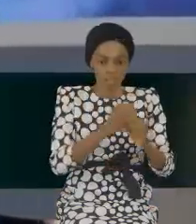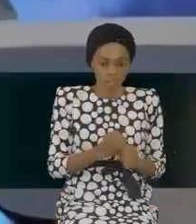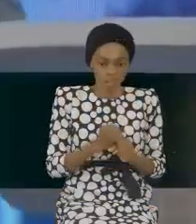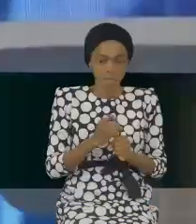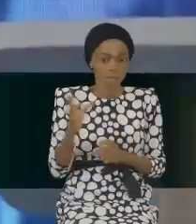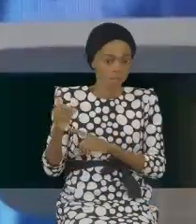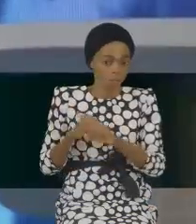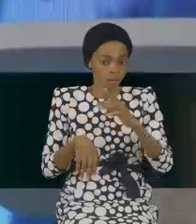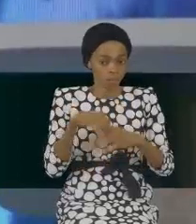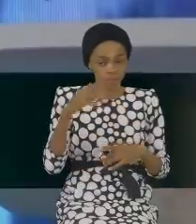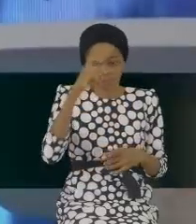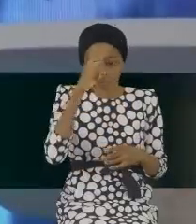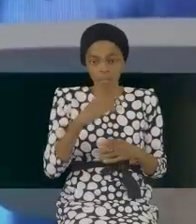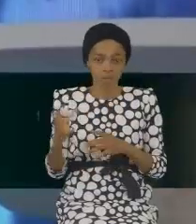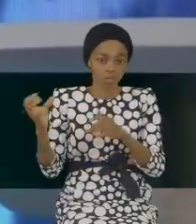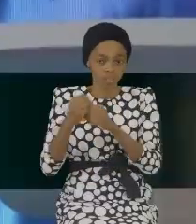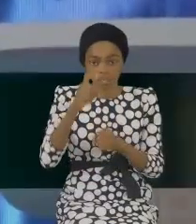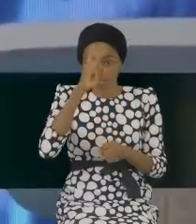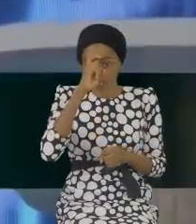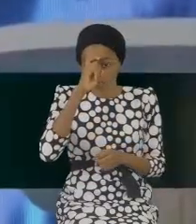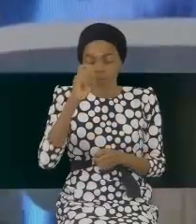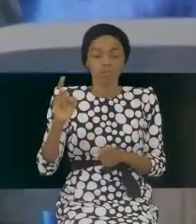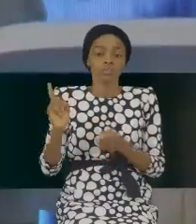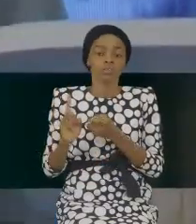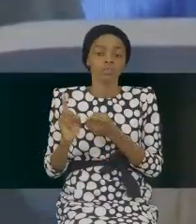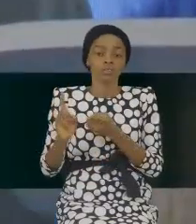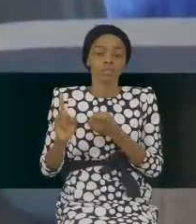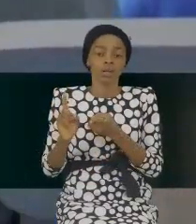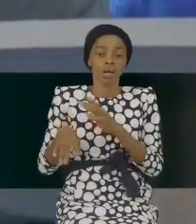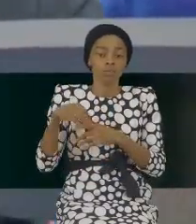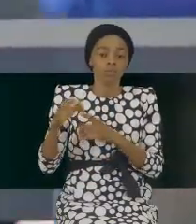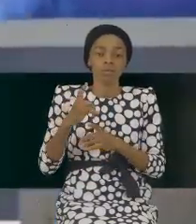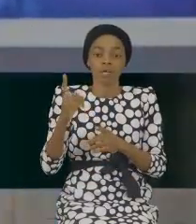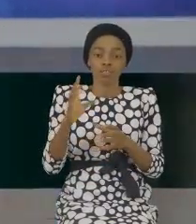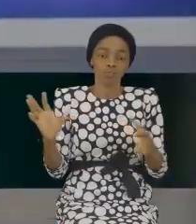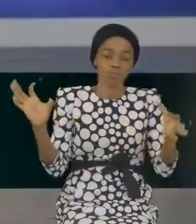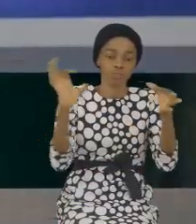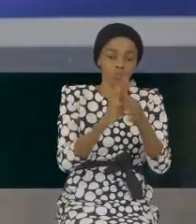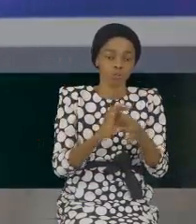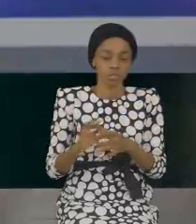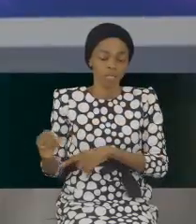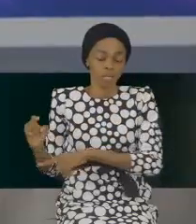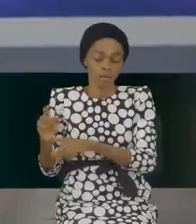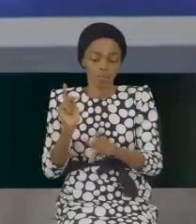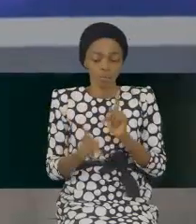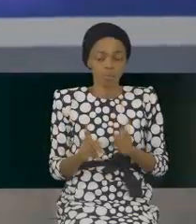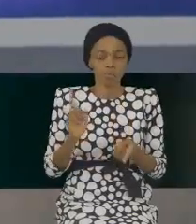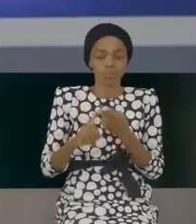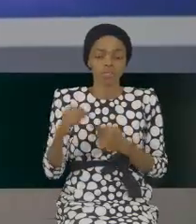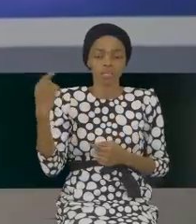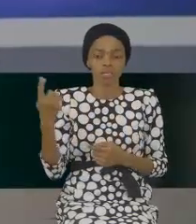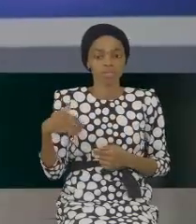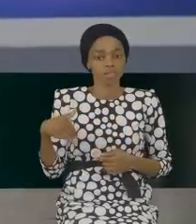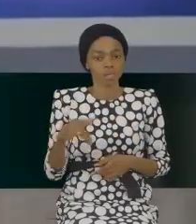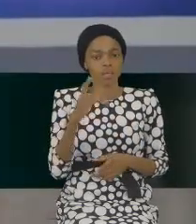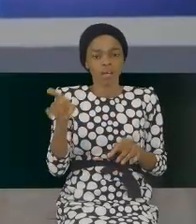of them, and you bind them unto the eternal. As we look at your ministry, you ask